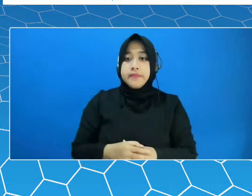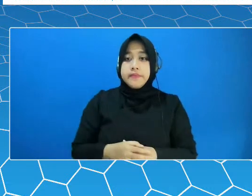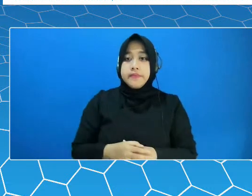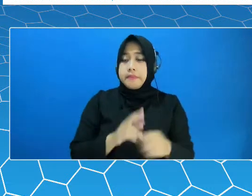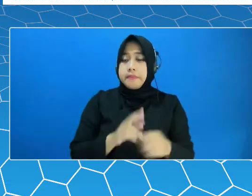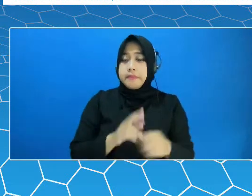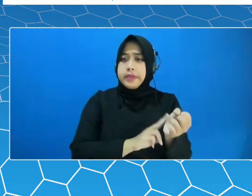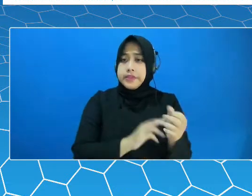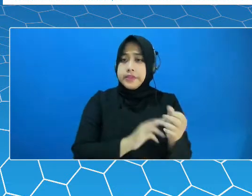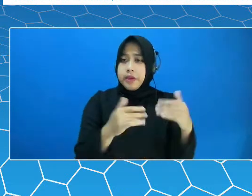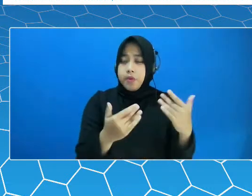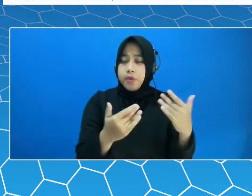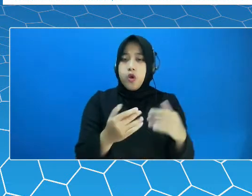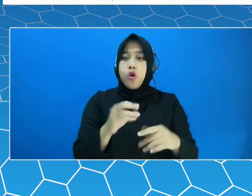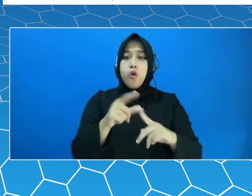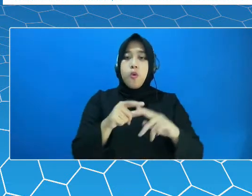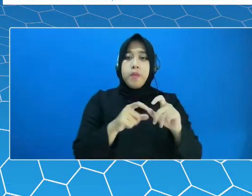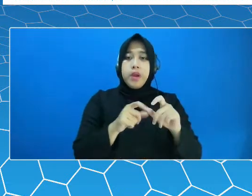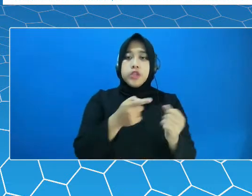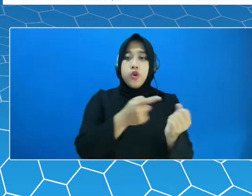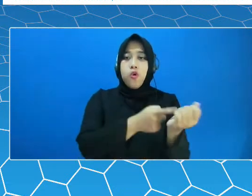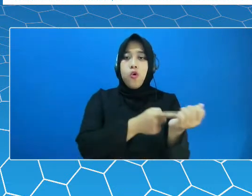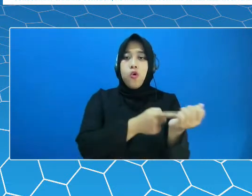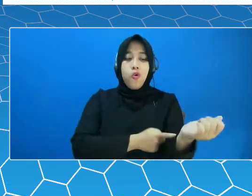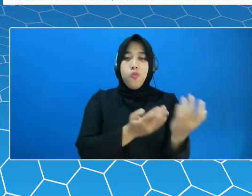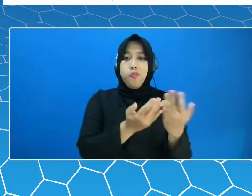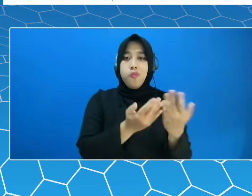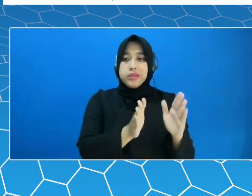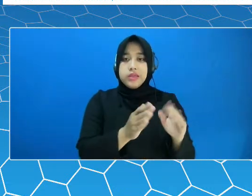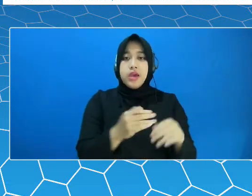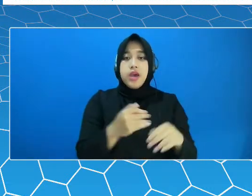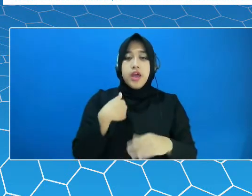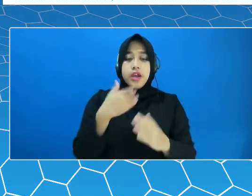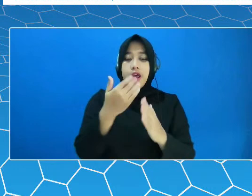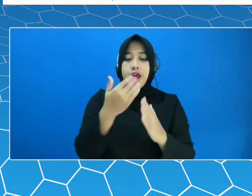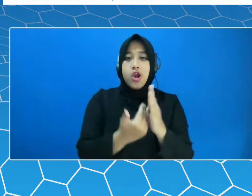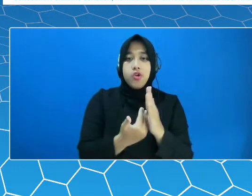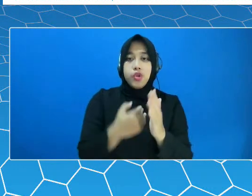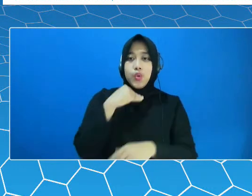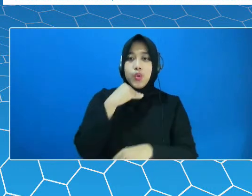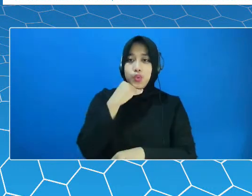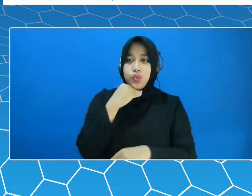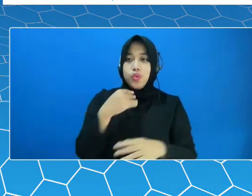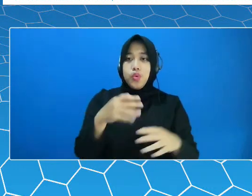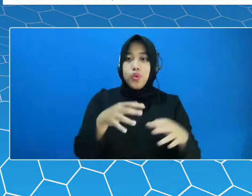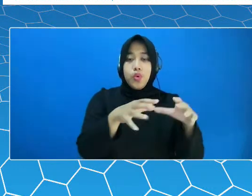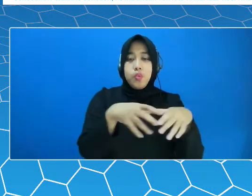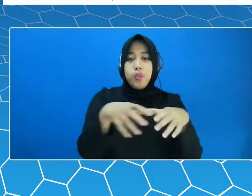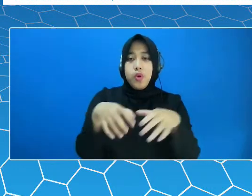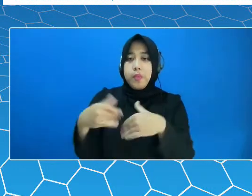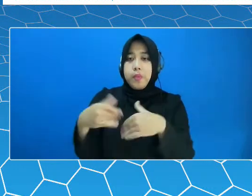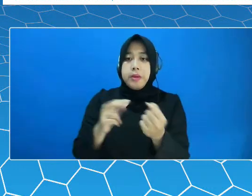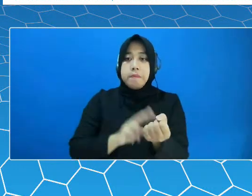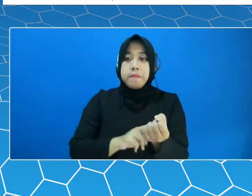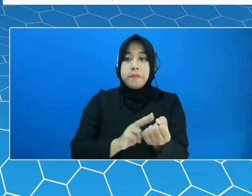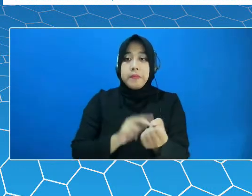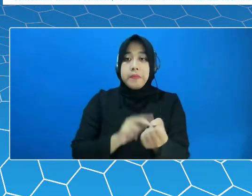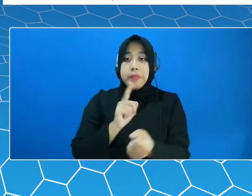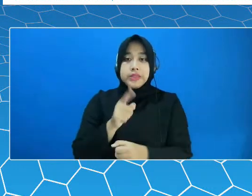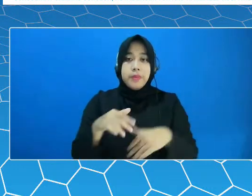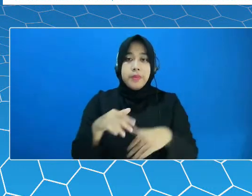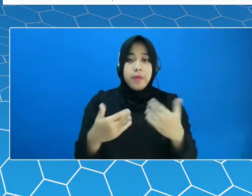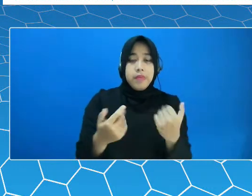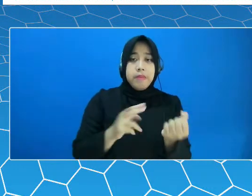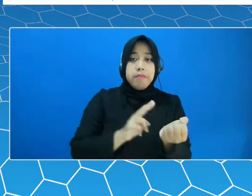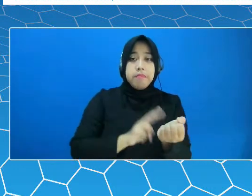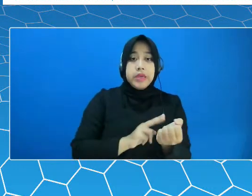list for all the patients, we had to categorize these patients, because a patient we may have seen 3 months ago may be a bit more acute than